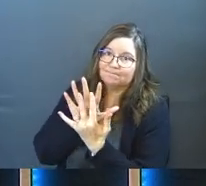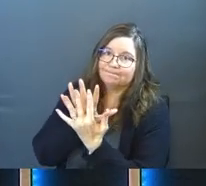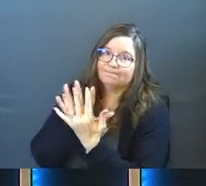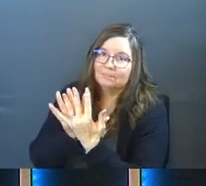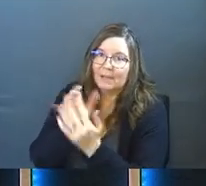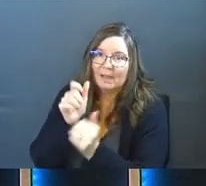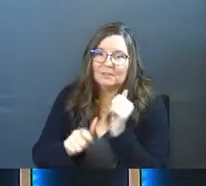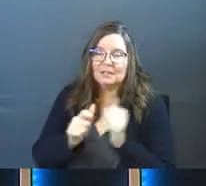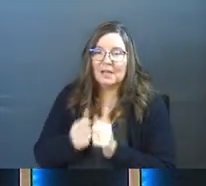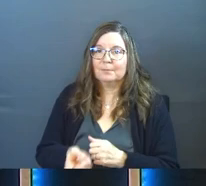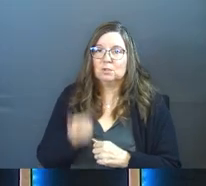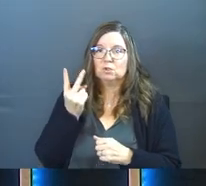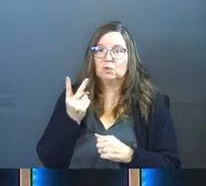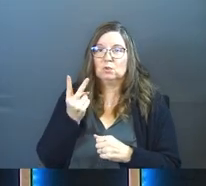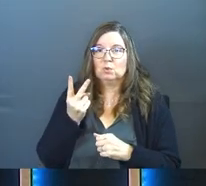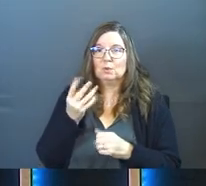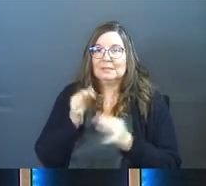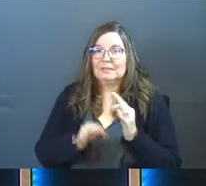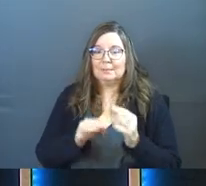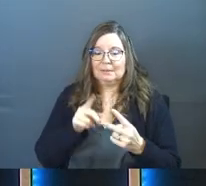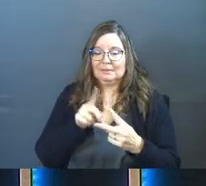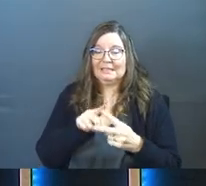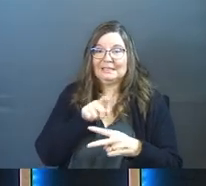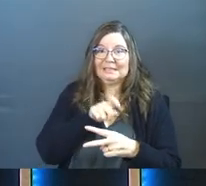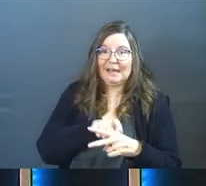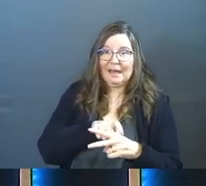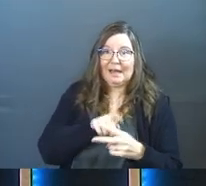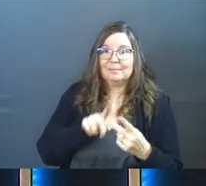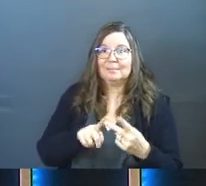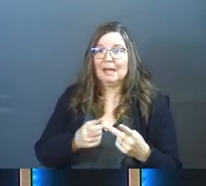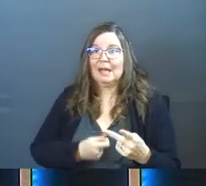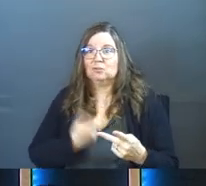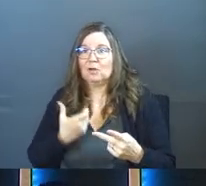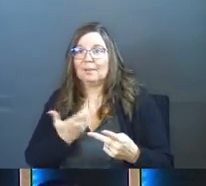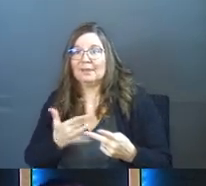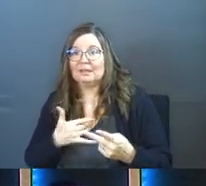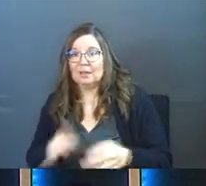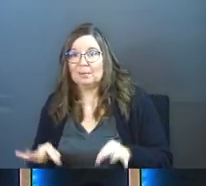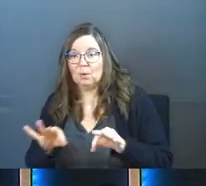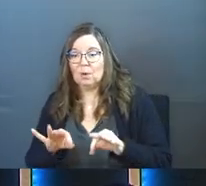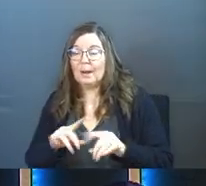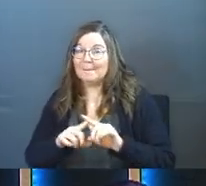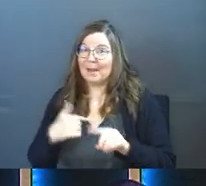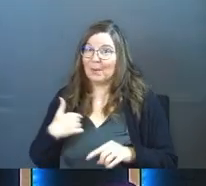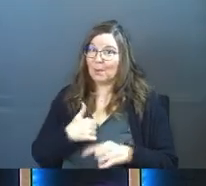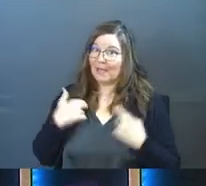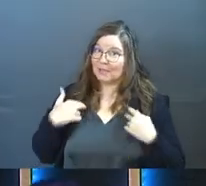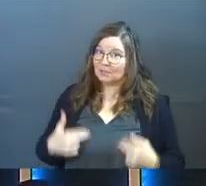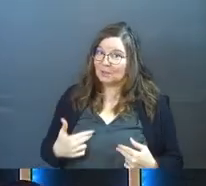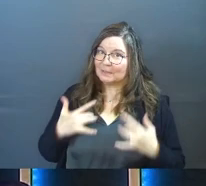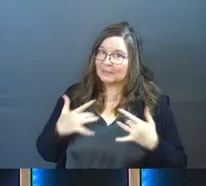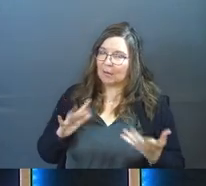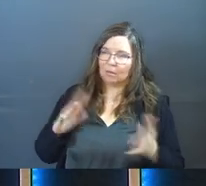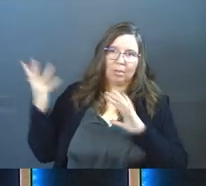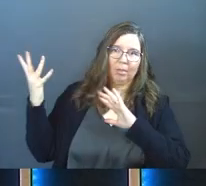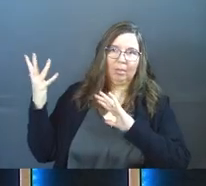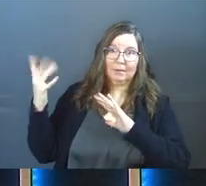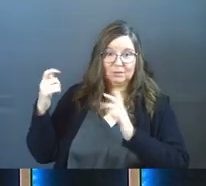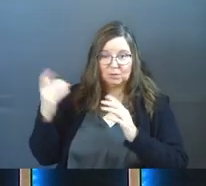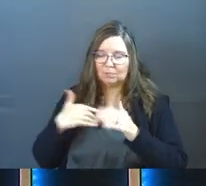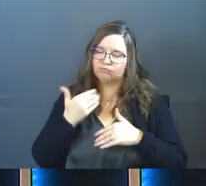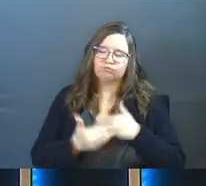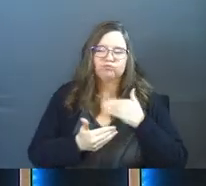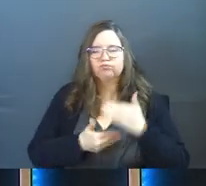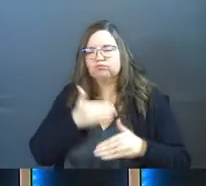that's all you need, two simple ingredients, right? But we find a way, as humans, to mess things up. Have you ever noticed that? Something can be